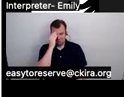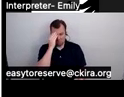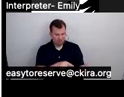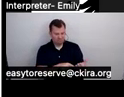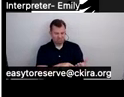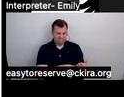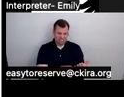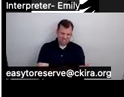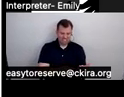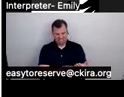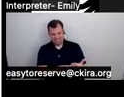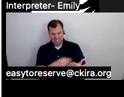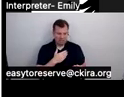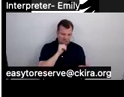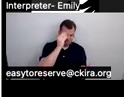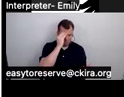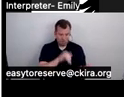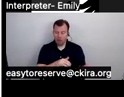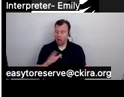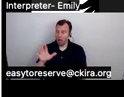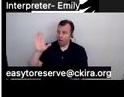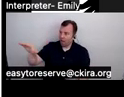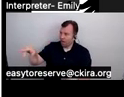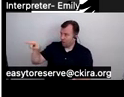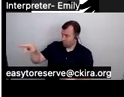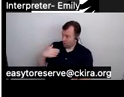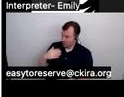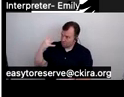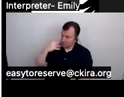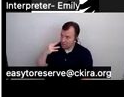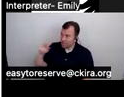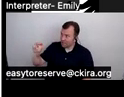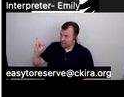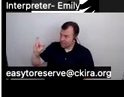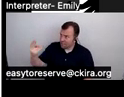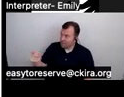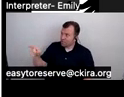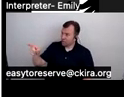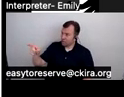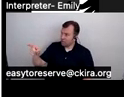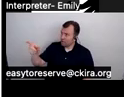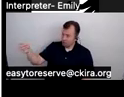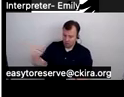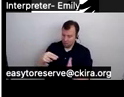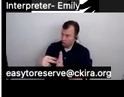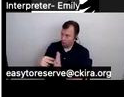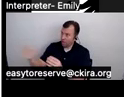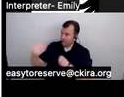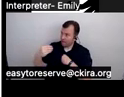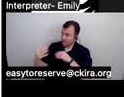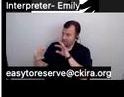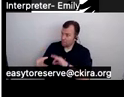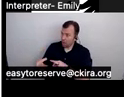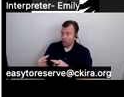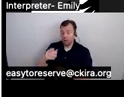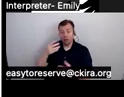have a colleague that has some NIH expertise that you're confident is going to give you some honest feedback, to take a